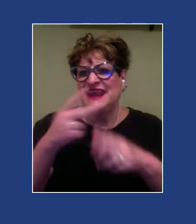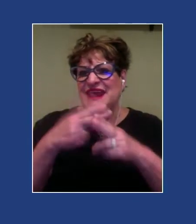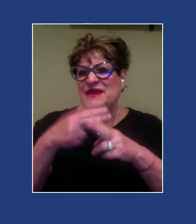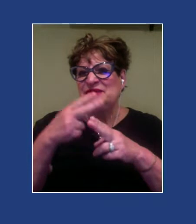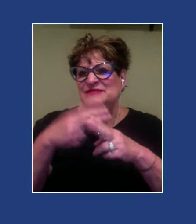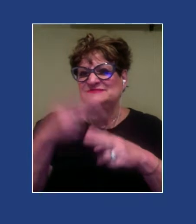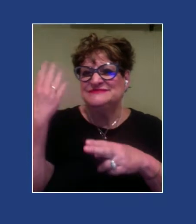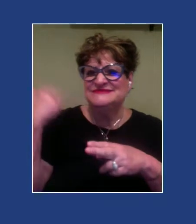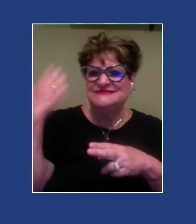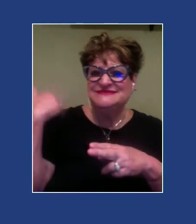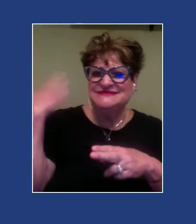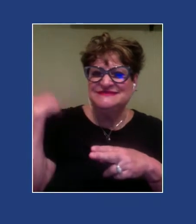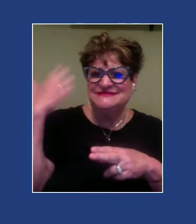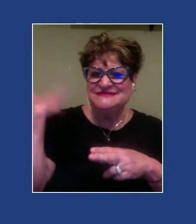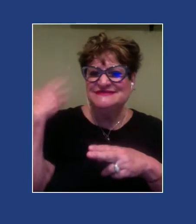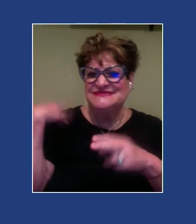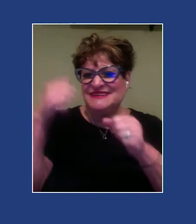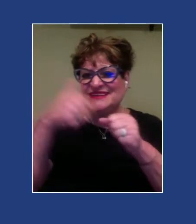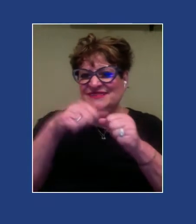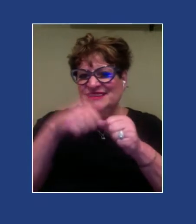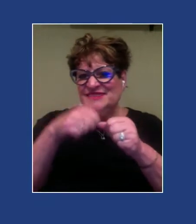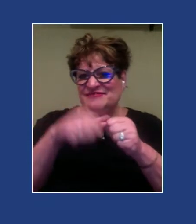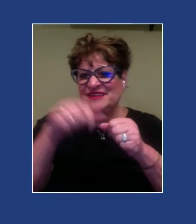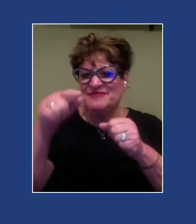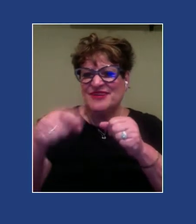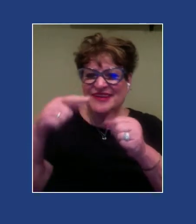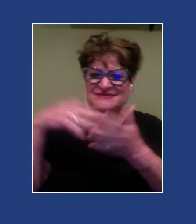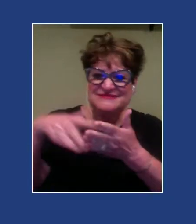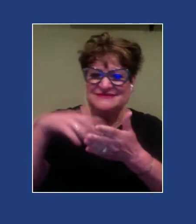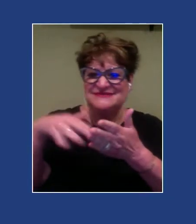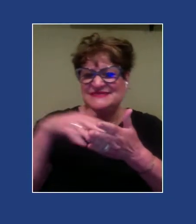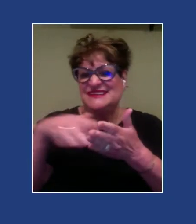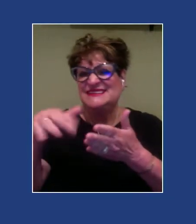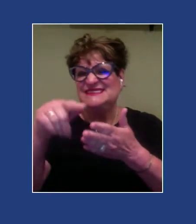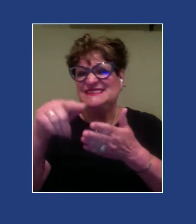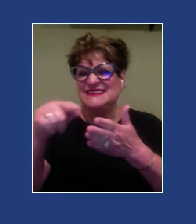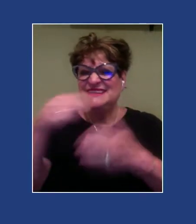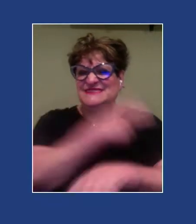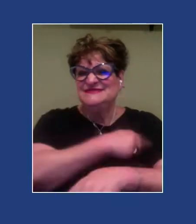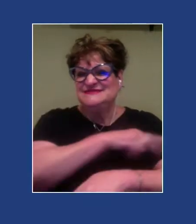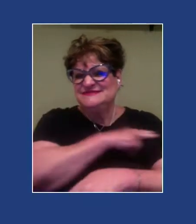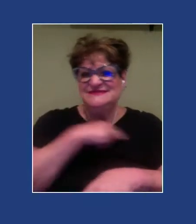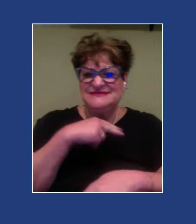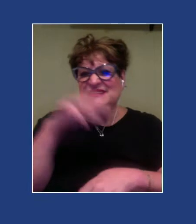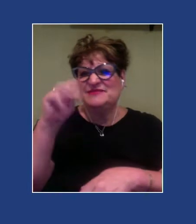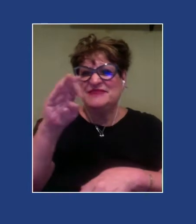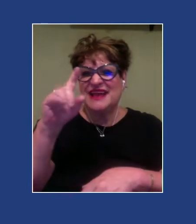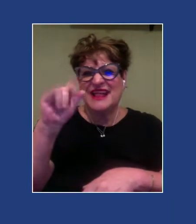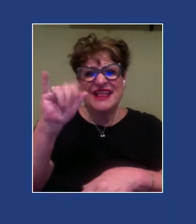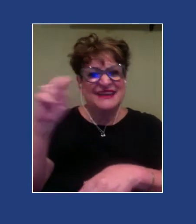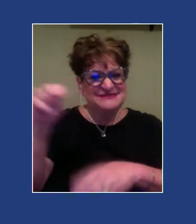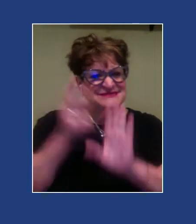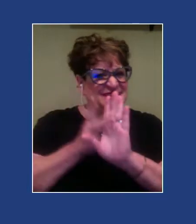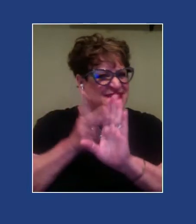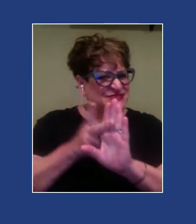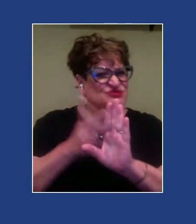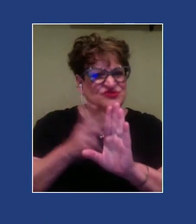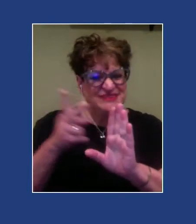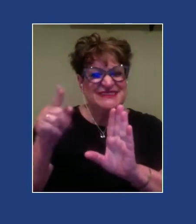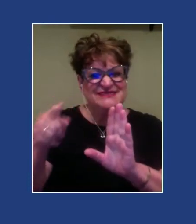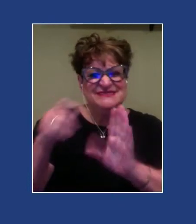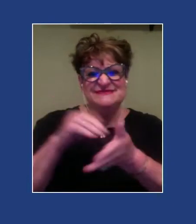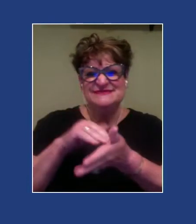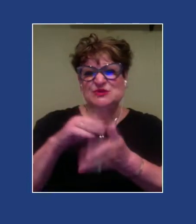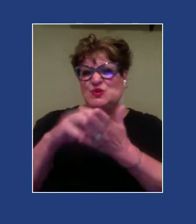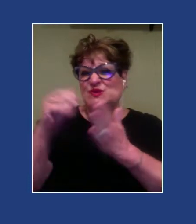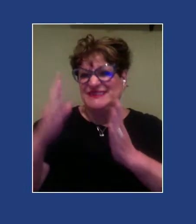going off the deep end doing borderline personality disorder work at McLean Hospital as an MGH McLean psychiatry resident. So it's wonderful to be back in